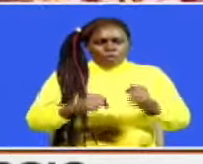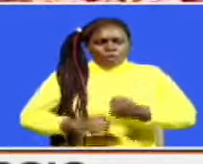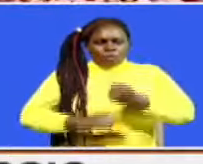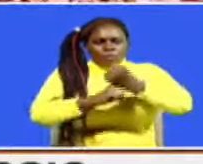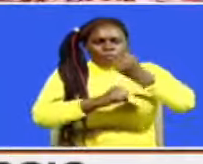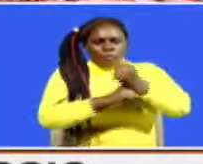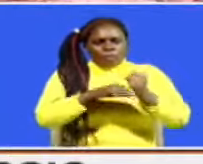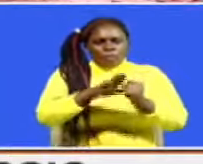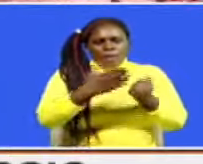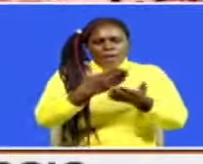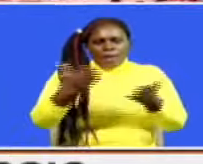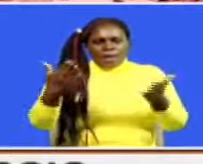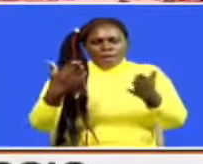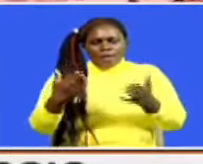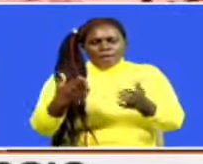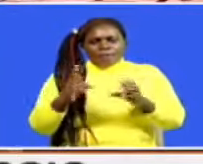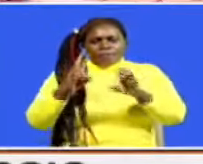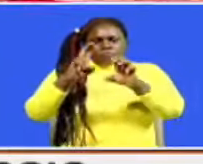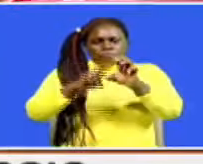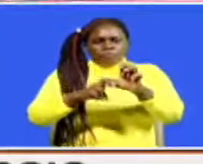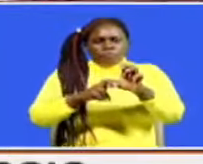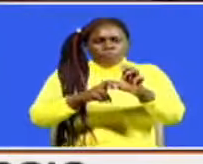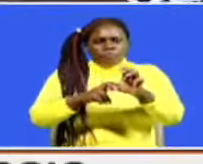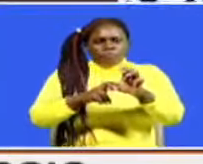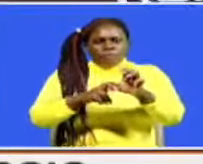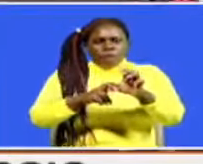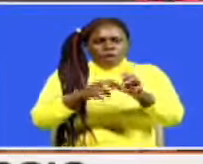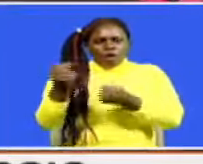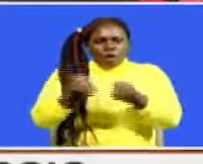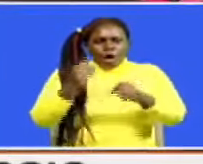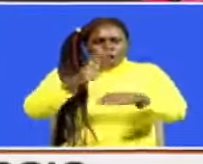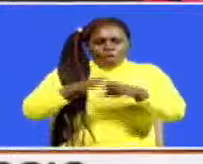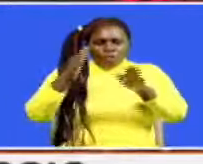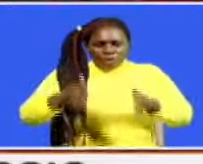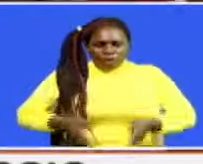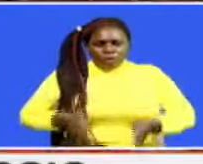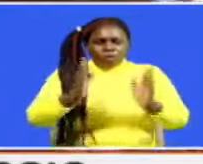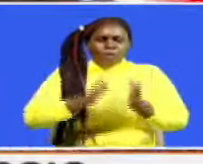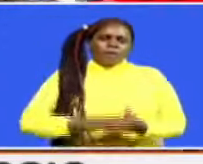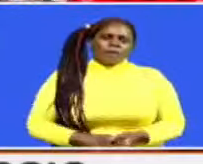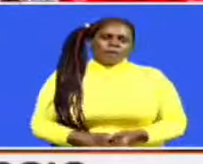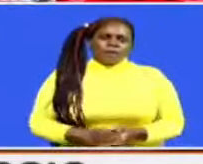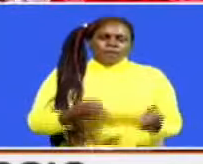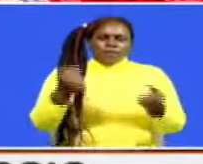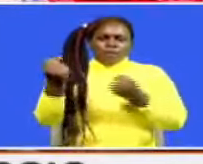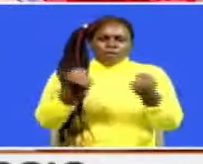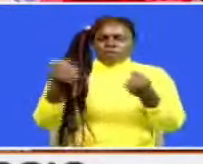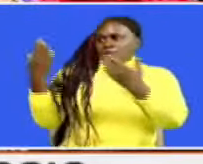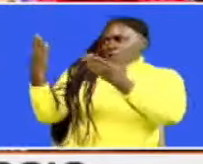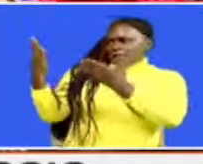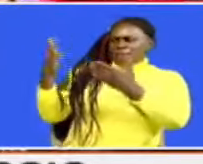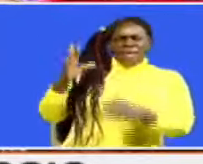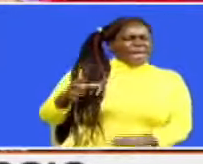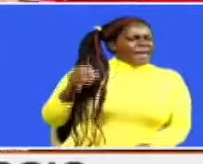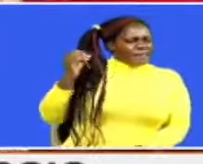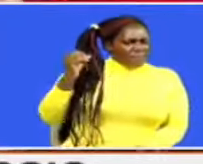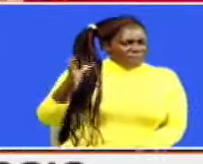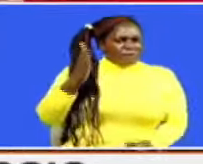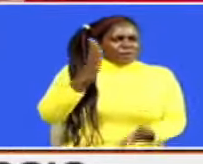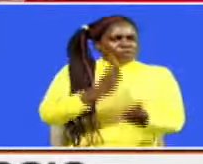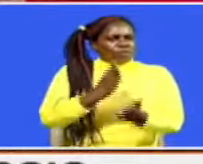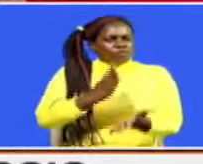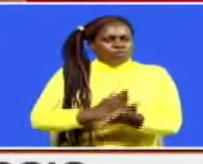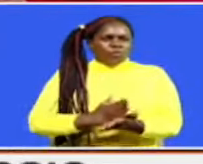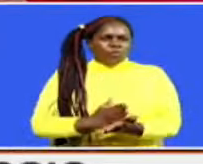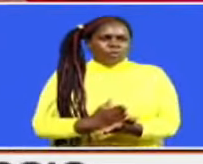assist him in entry fees and getting the car on the road. cars such as this cost a fortune, and we have not given